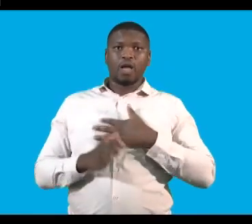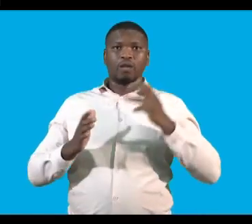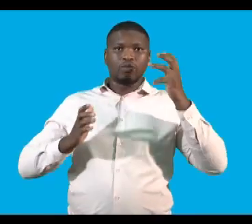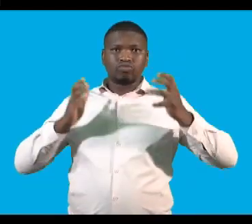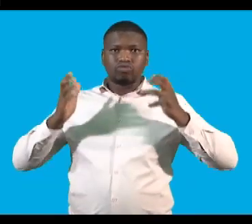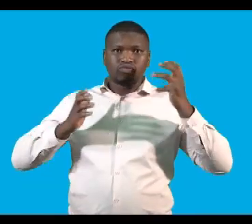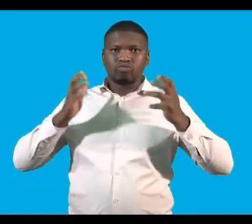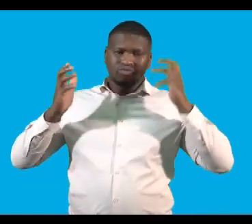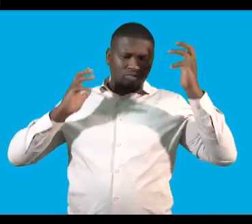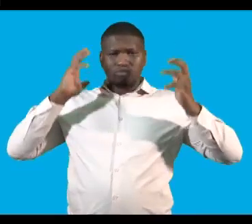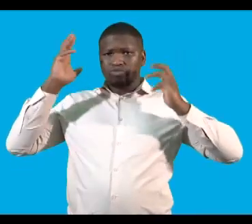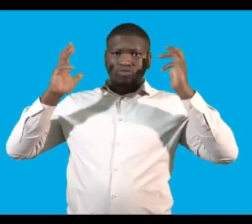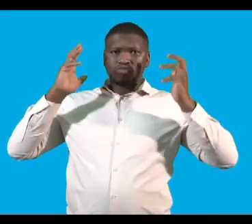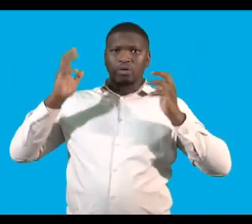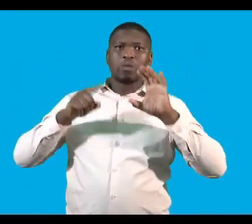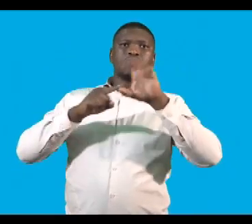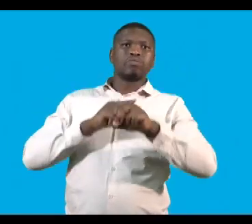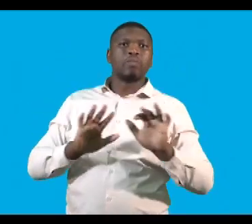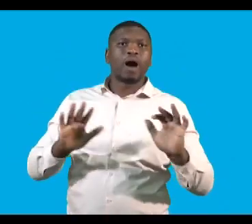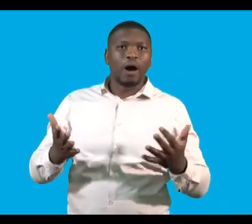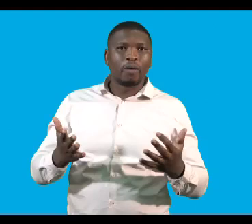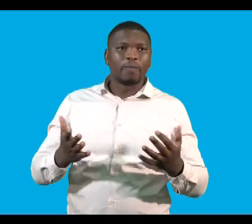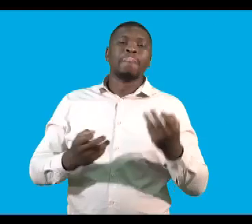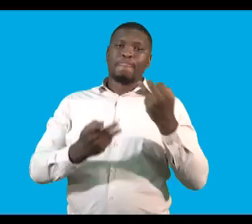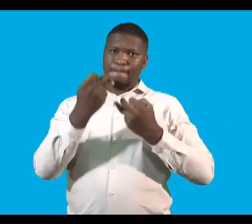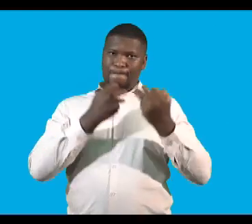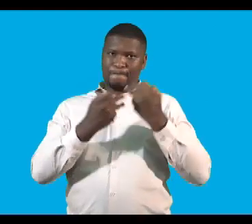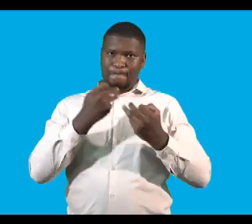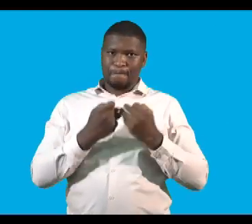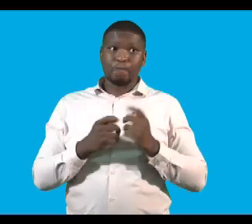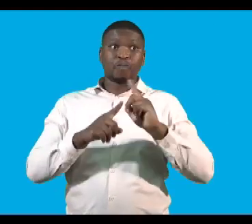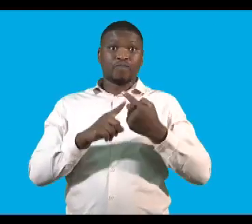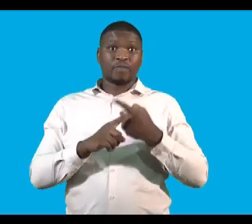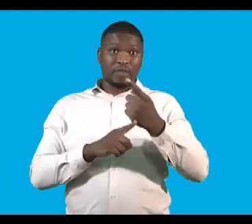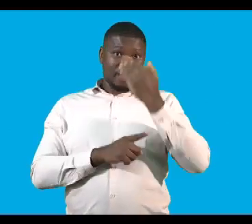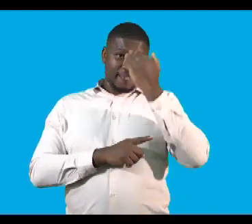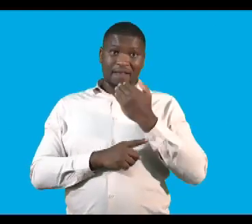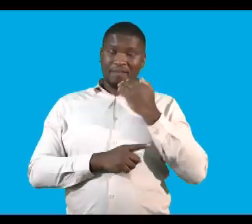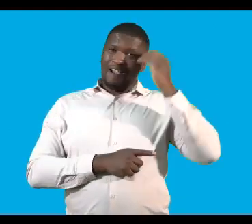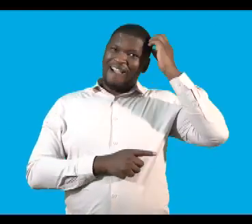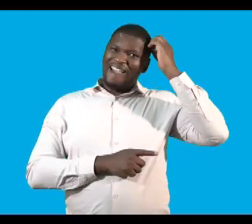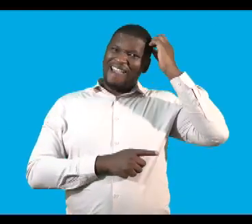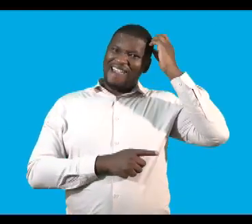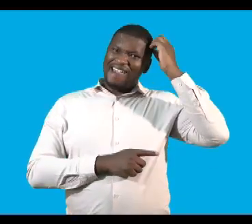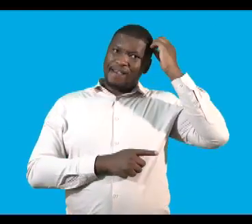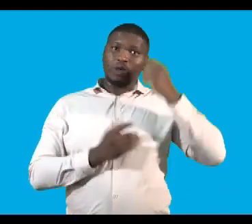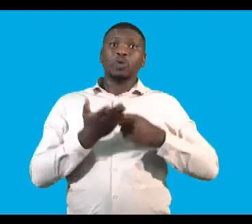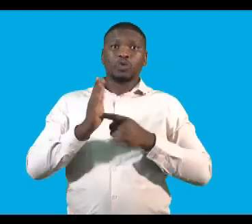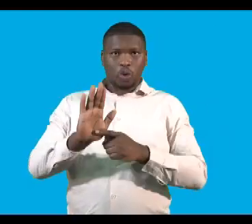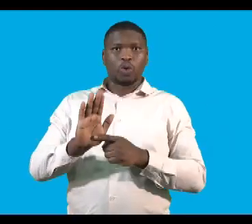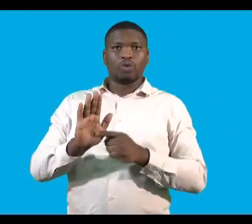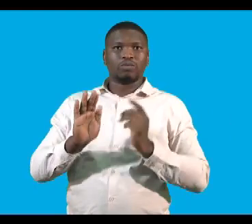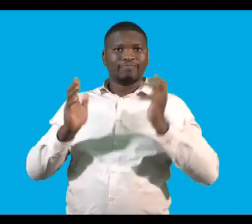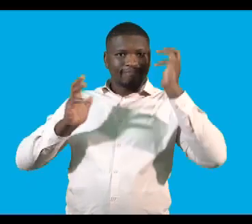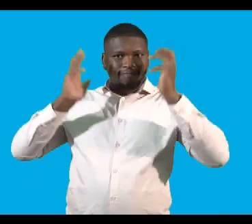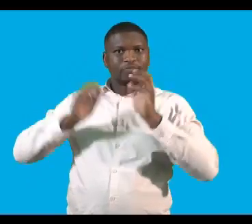by giving one indicator. So here we can see he's scratching his head, and there's also a question mark in